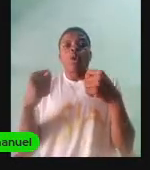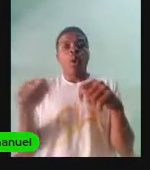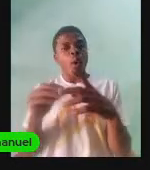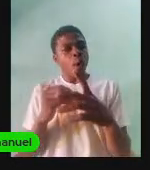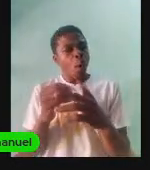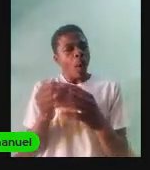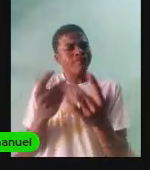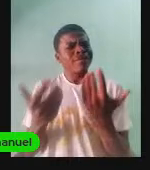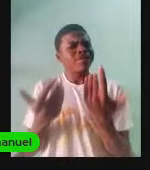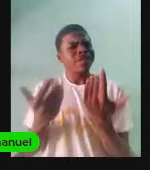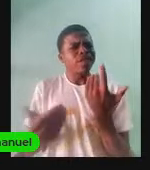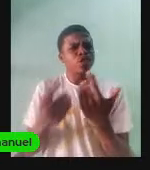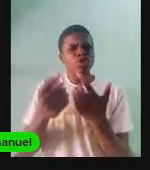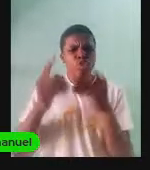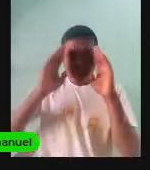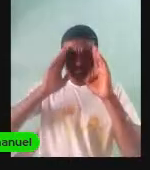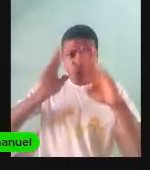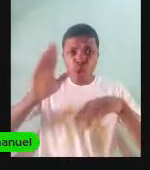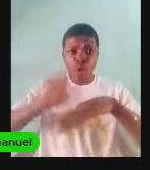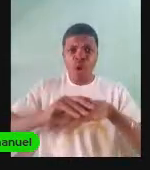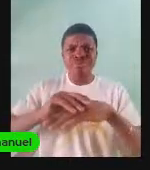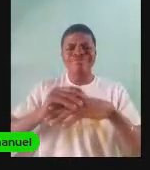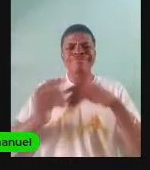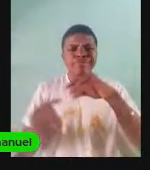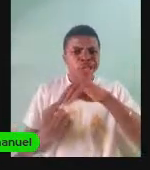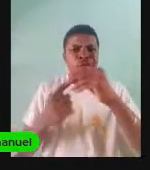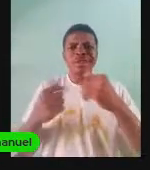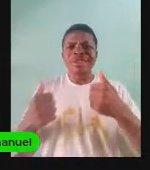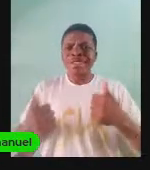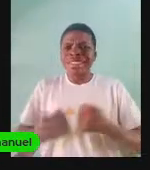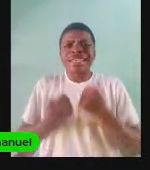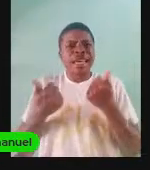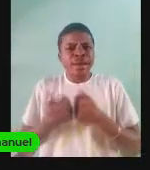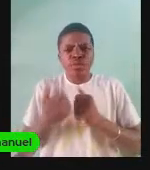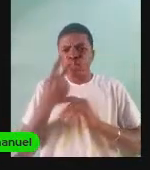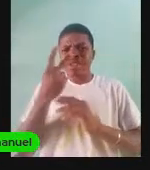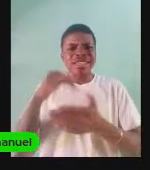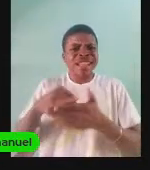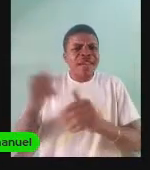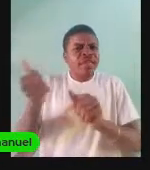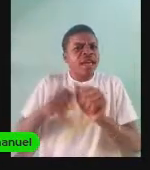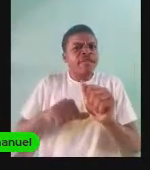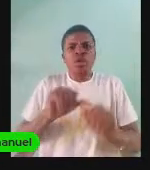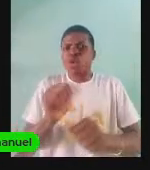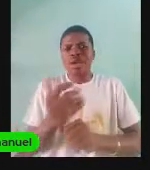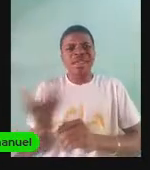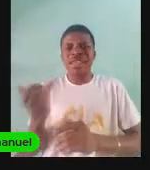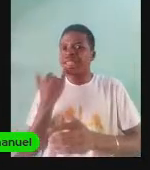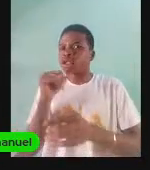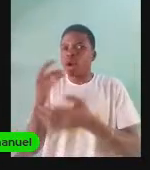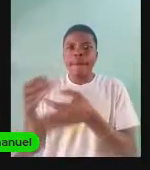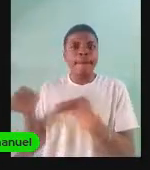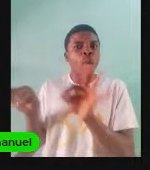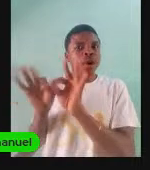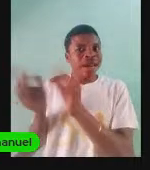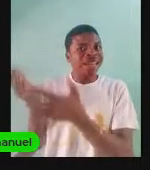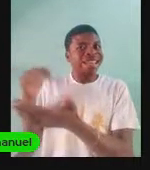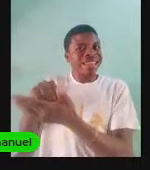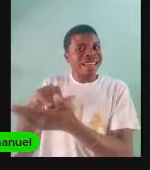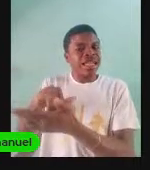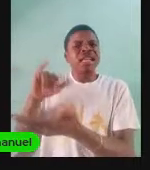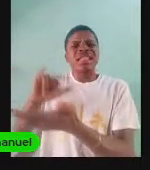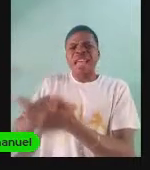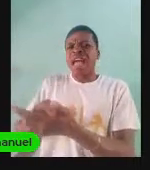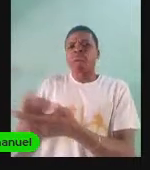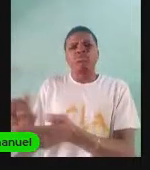a certain game, you see that every other thing is not important again, just that thing. So that is how